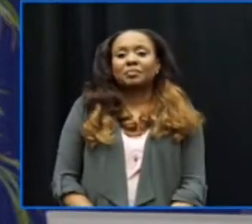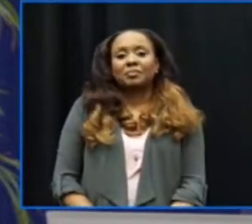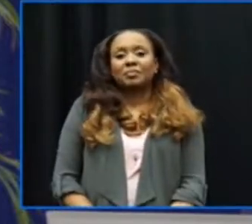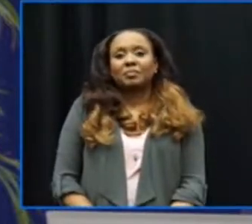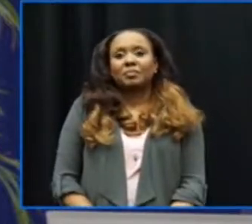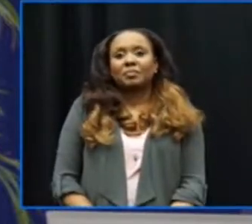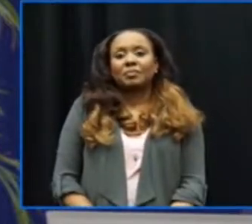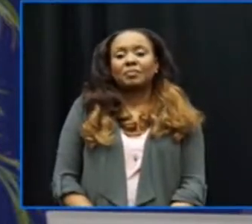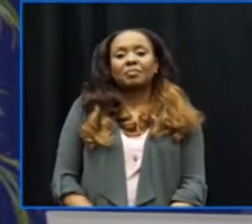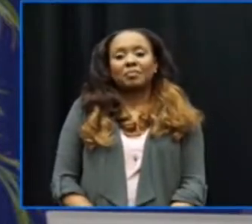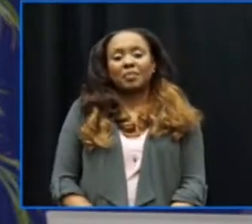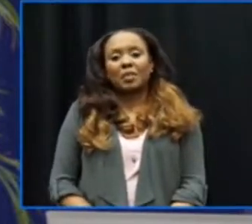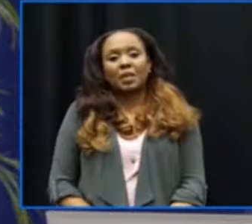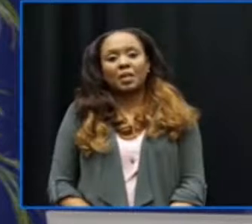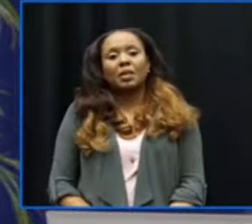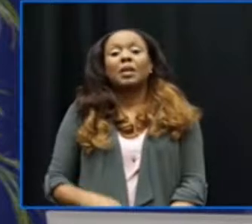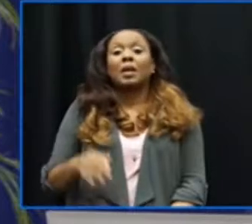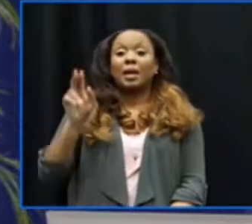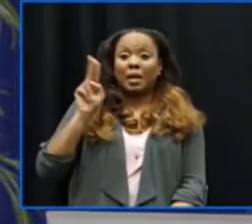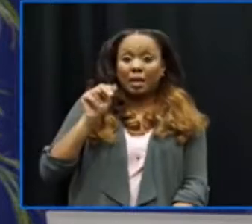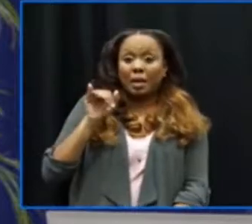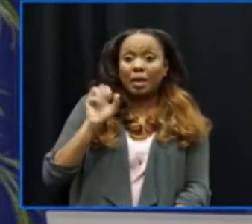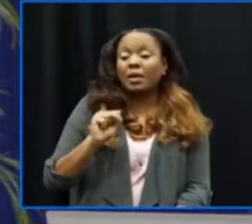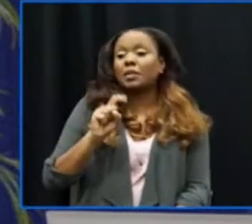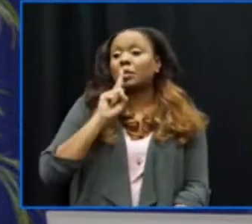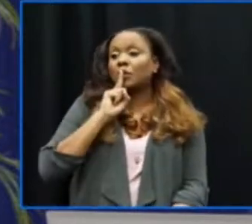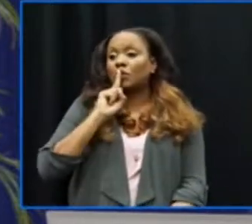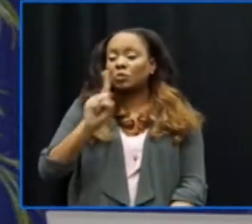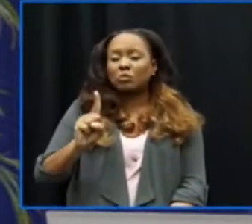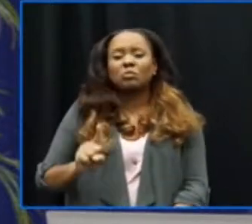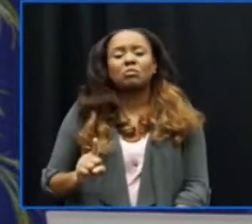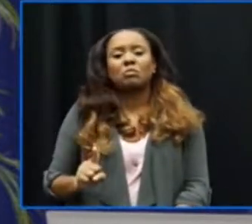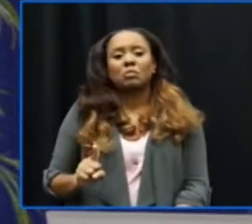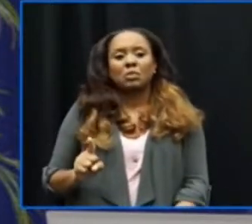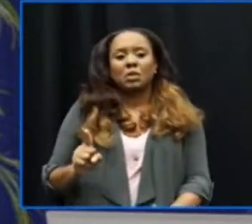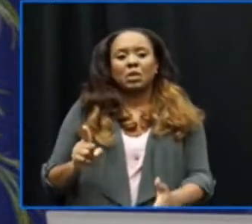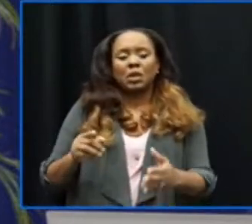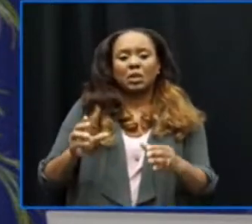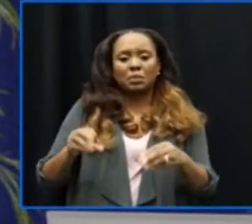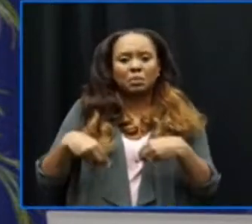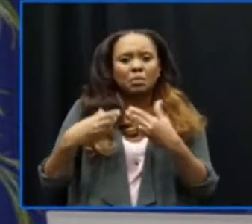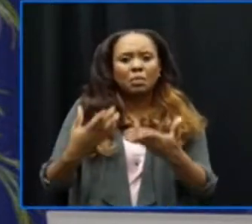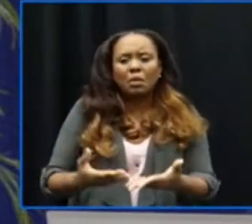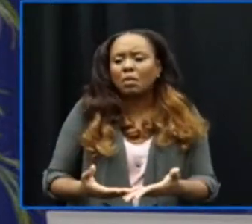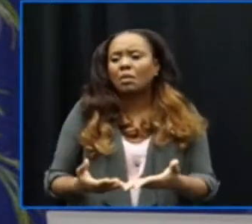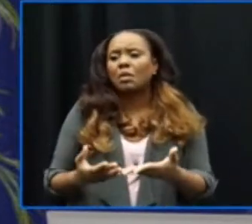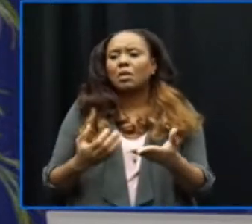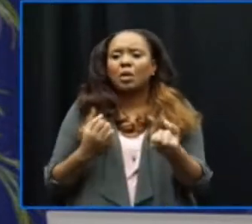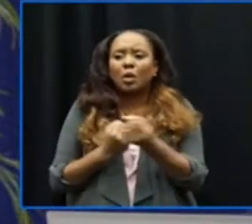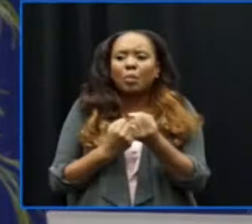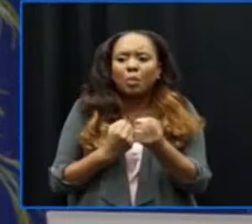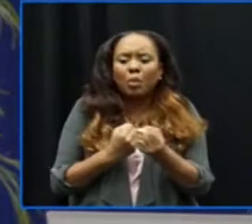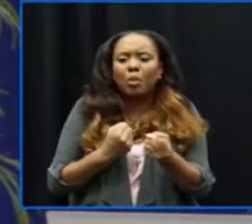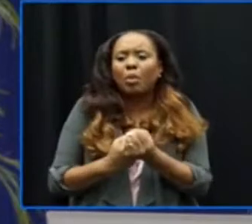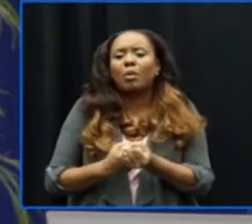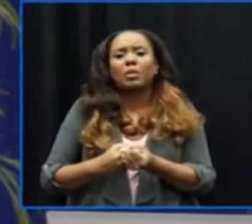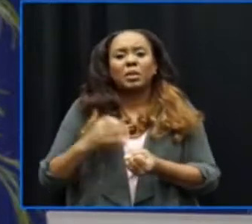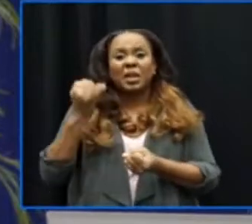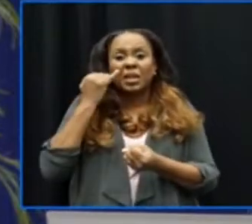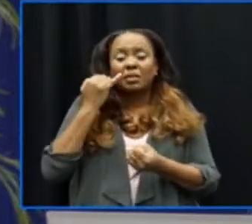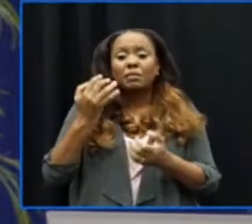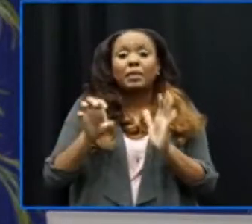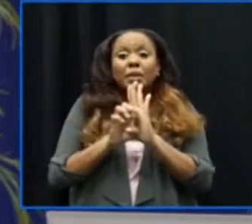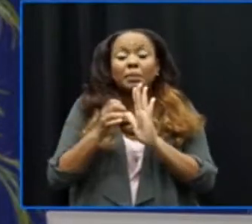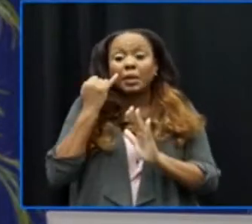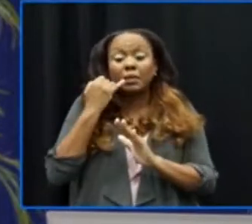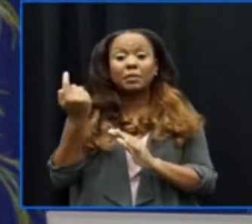has been our safety net. In some ways, it's underwritten, it's literally provided the insurance that if something went wrong, we